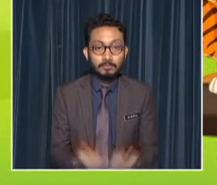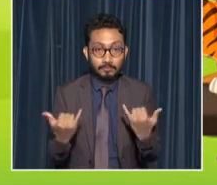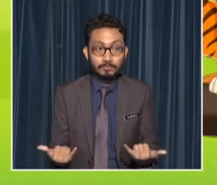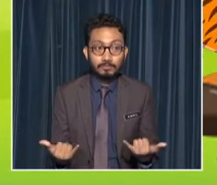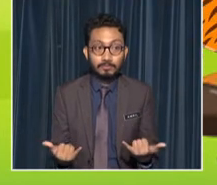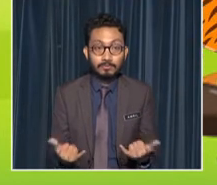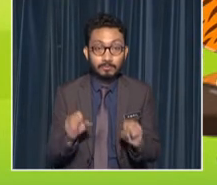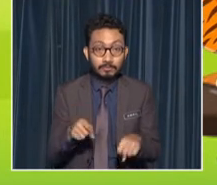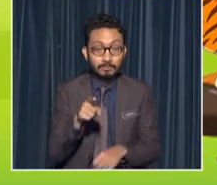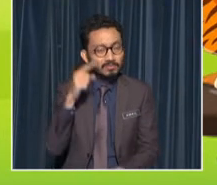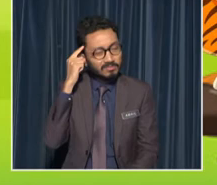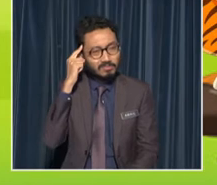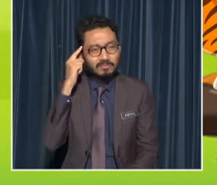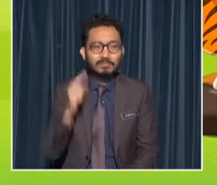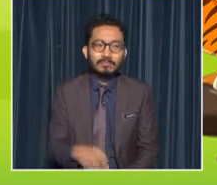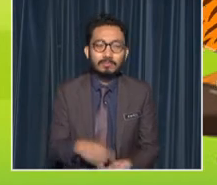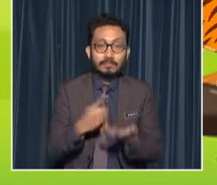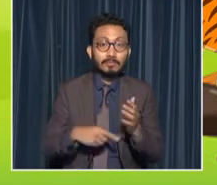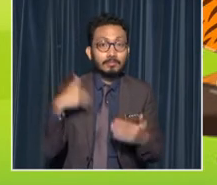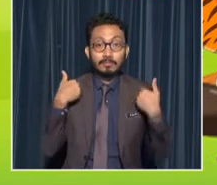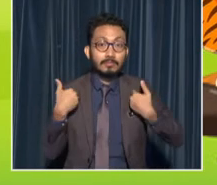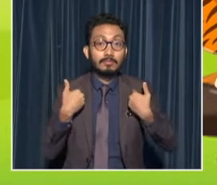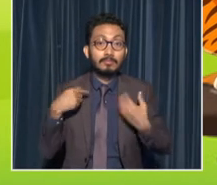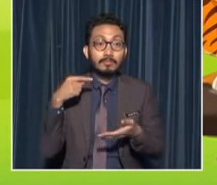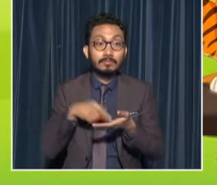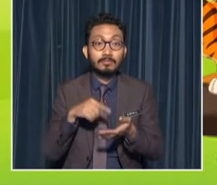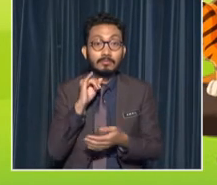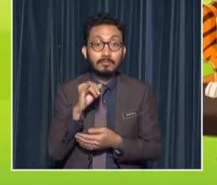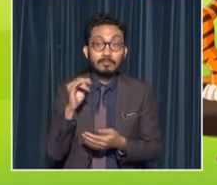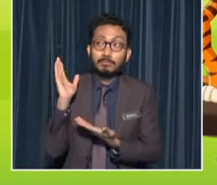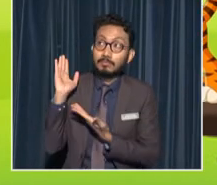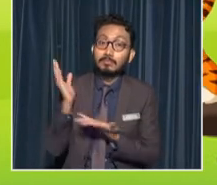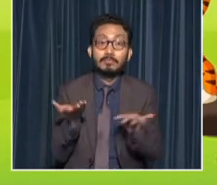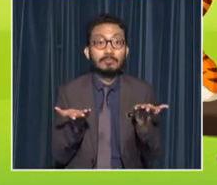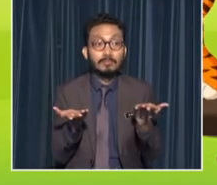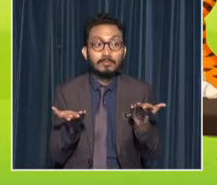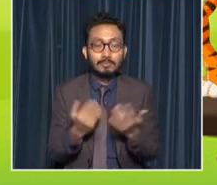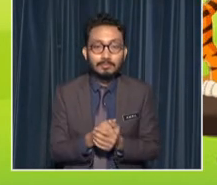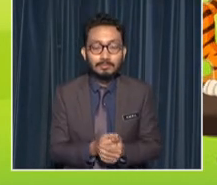Now, can you guess what animal this is?